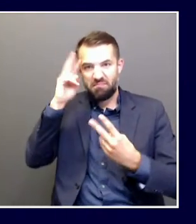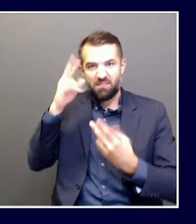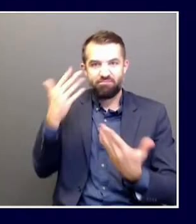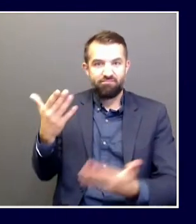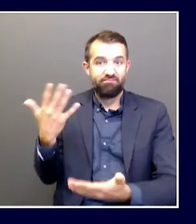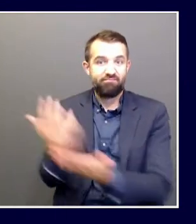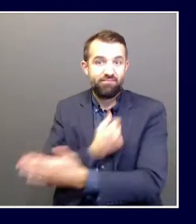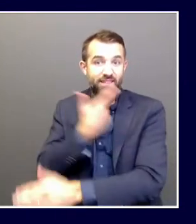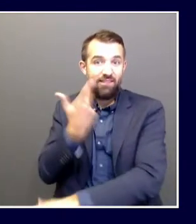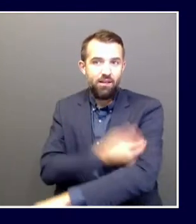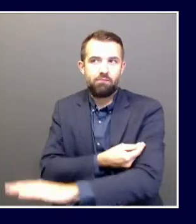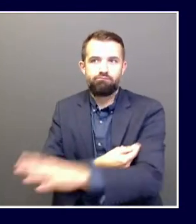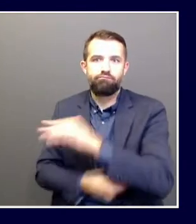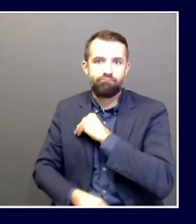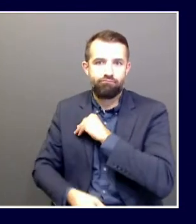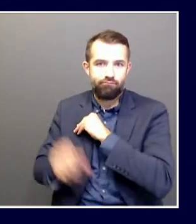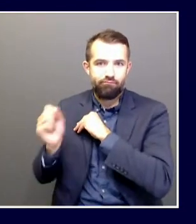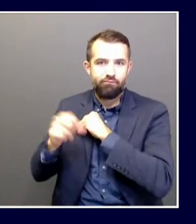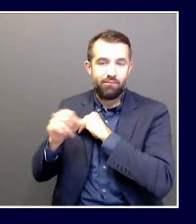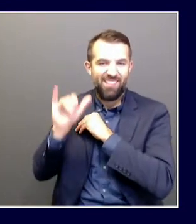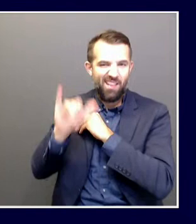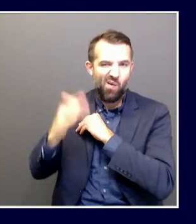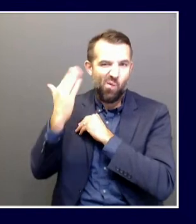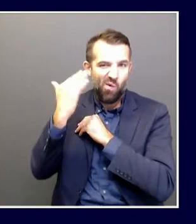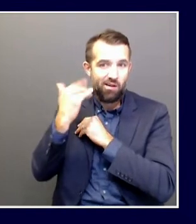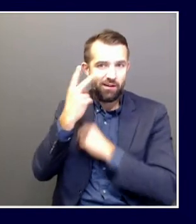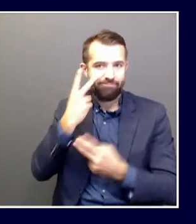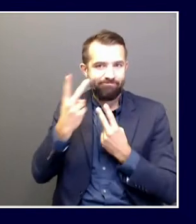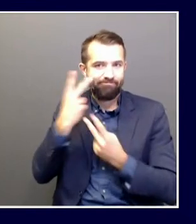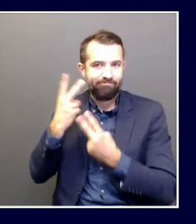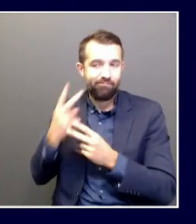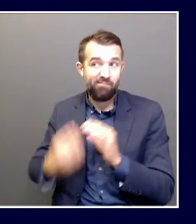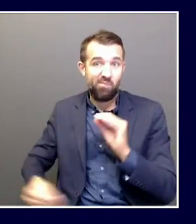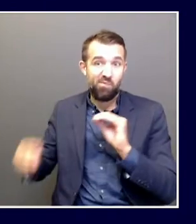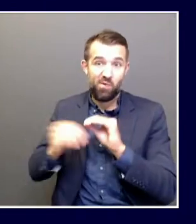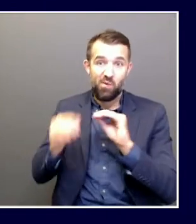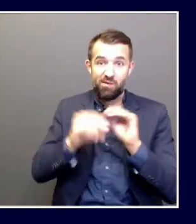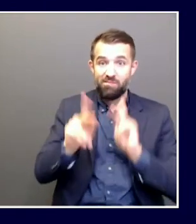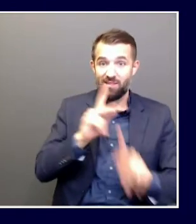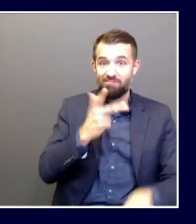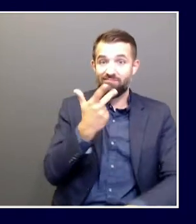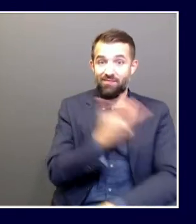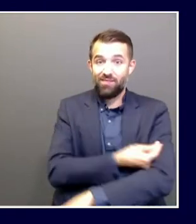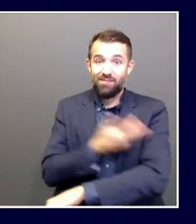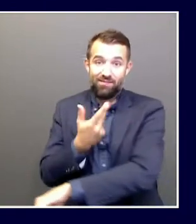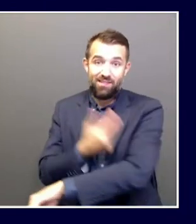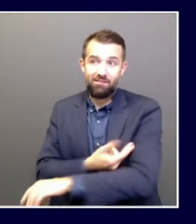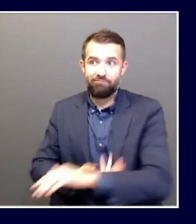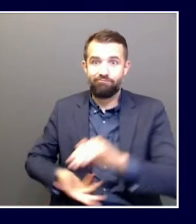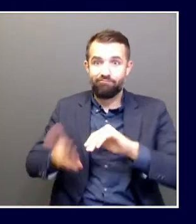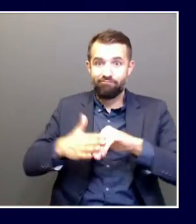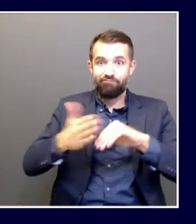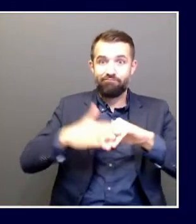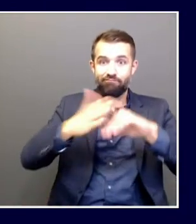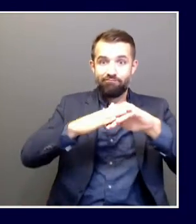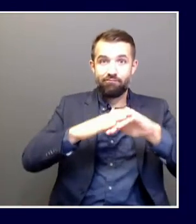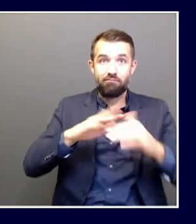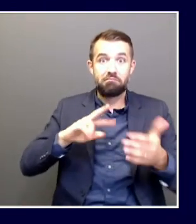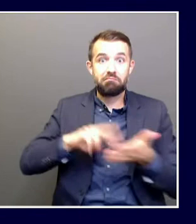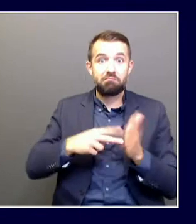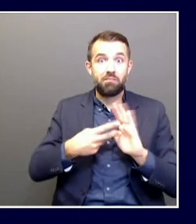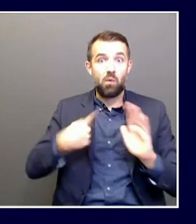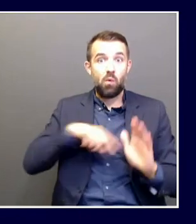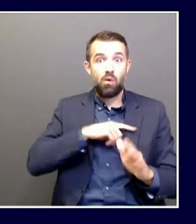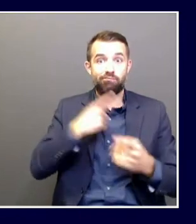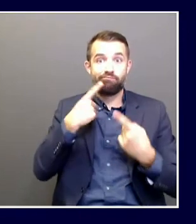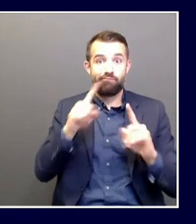to see the number and rate of people getting a COVID-19 vaccine in Maine rise. Completely agreed. So thanks a lot, Chris.